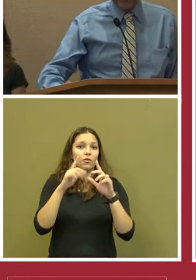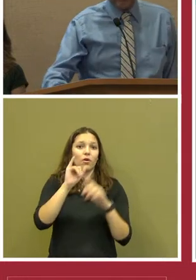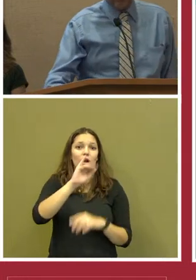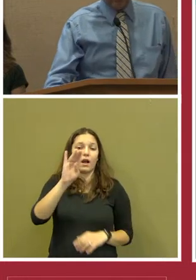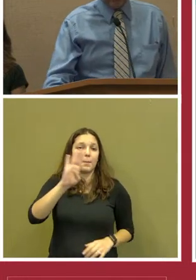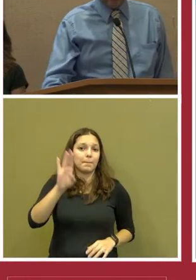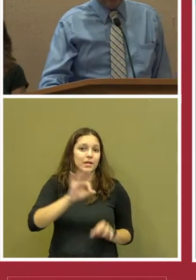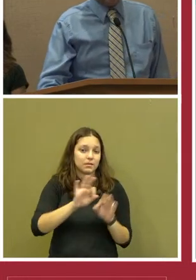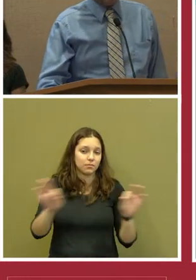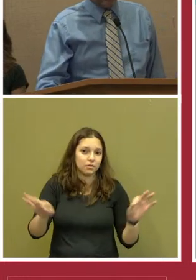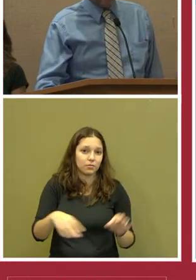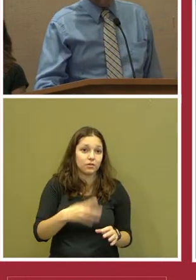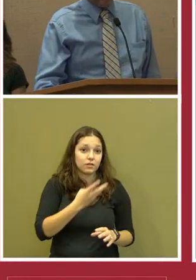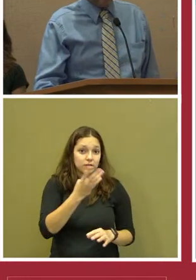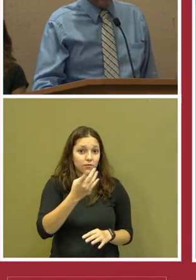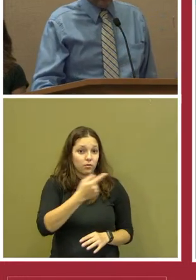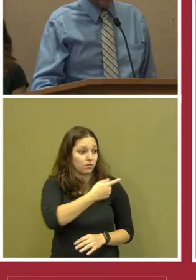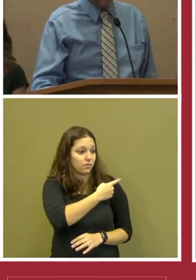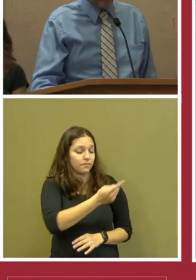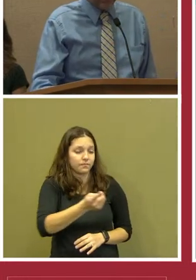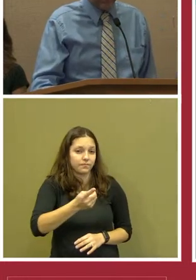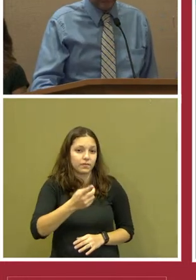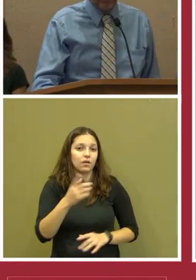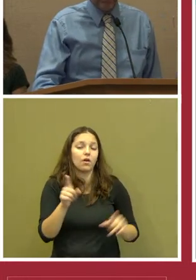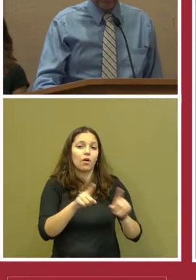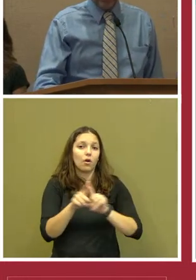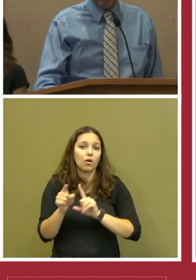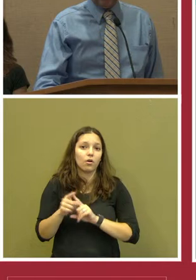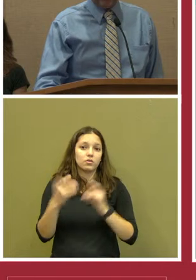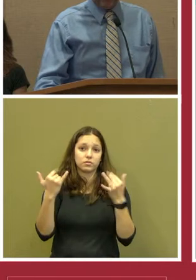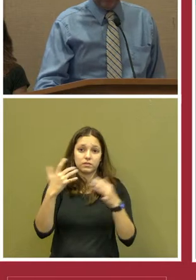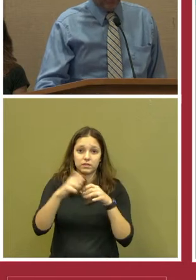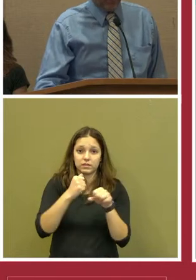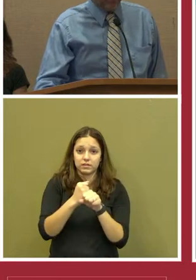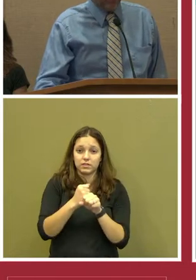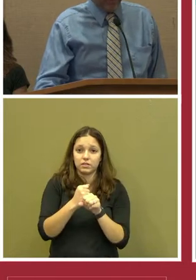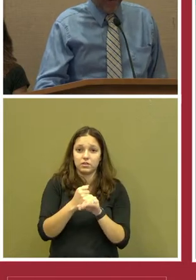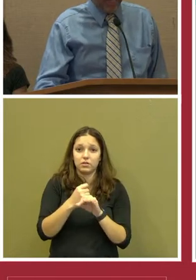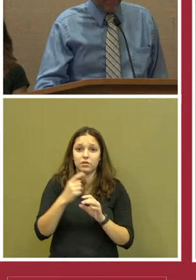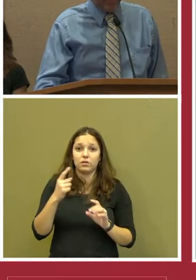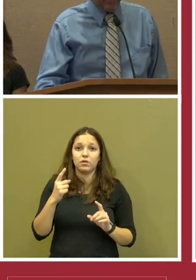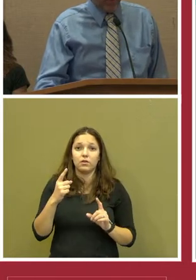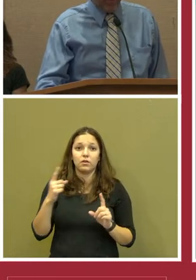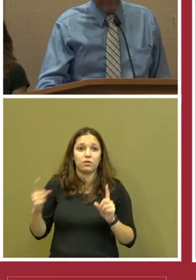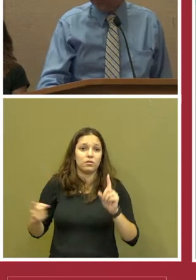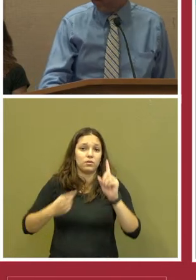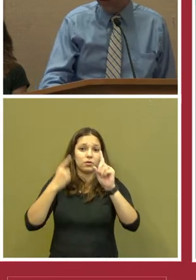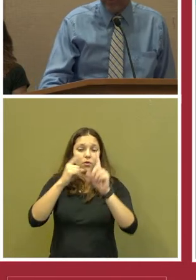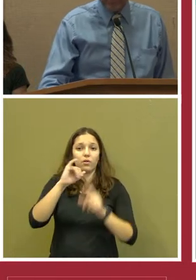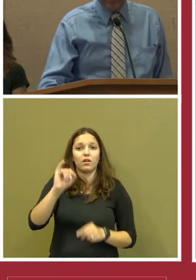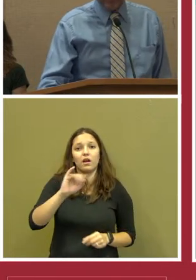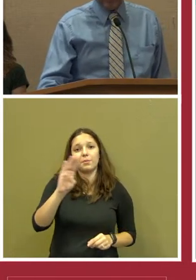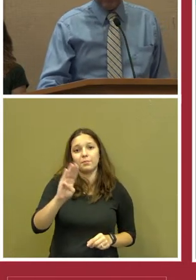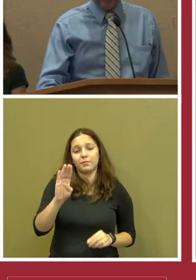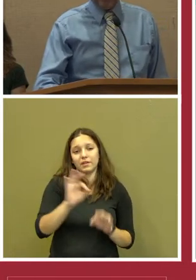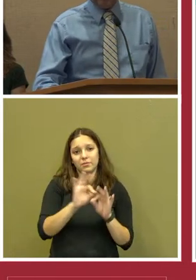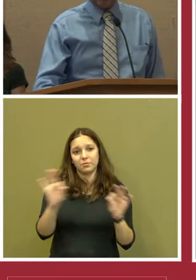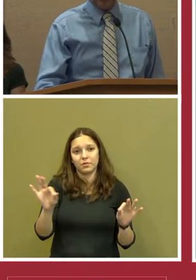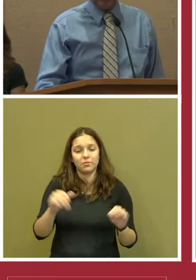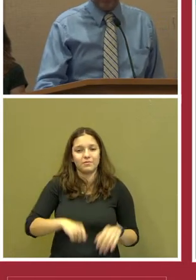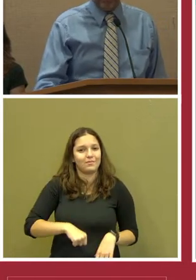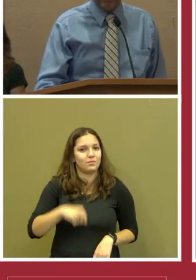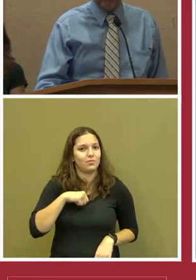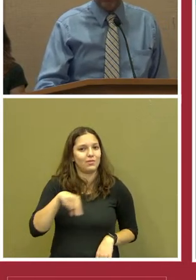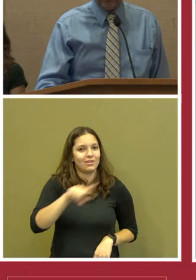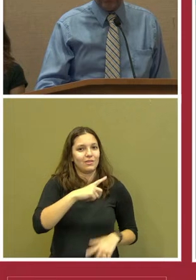up here are some of the students that are also this year that are going to be going for an IB diploma. I'm very proud that they're